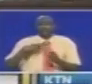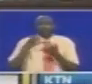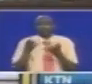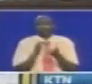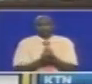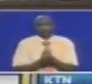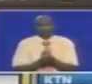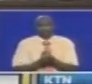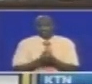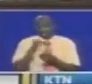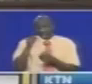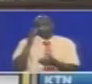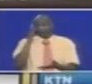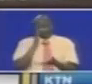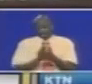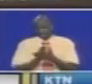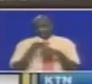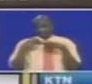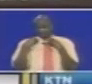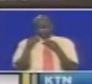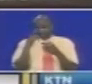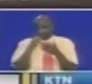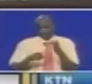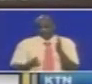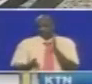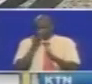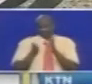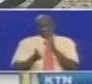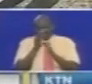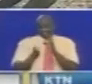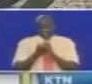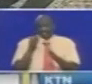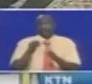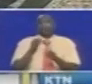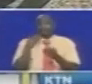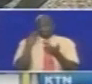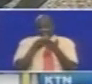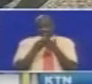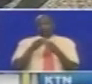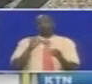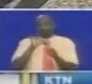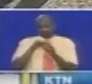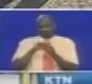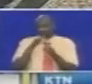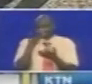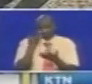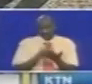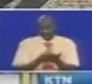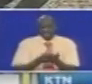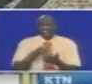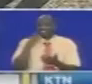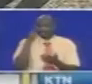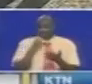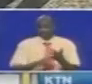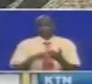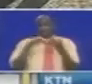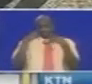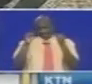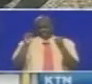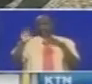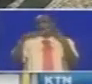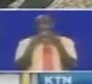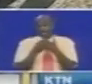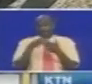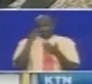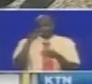the judiciary has been lauded for expediting the numerous electoral petitions, the Supreme Court ruling on the presidential appeal did